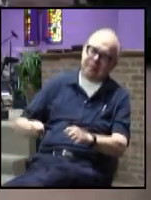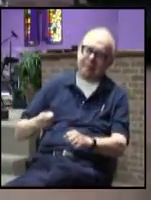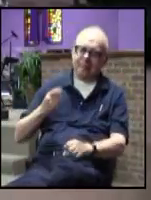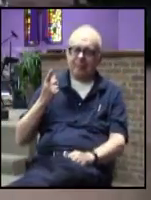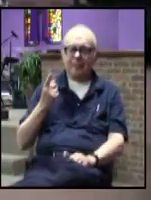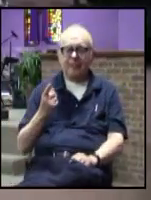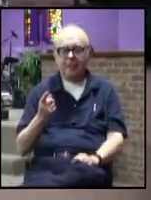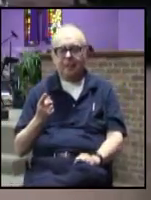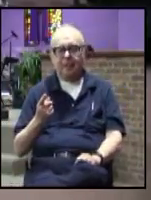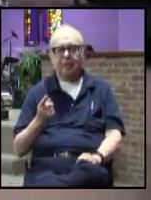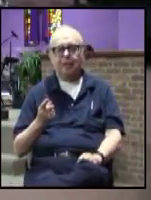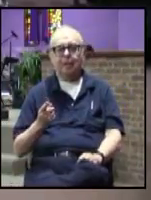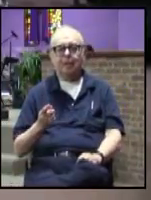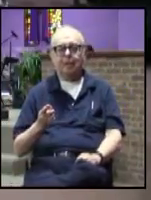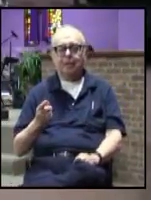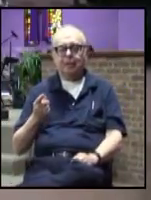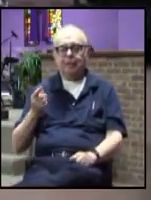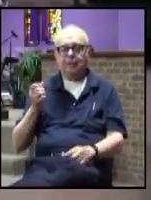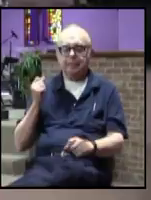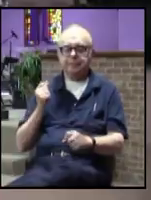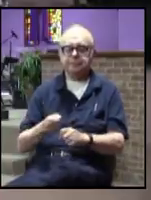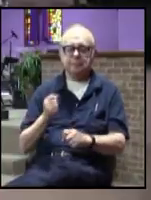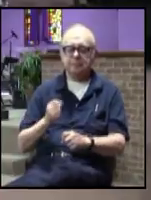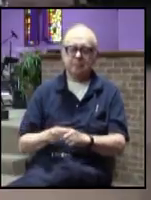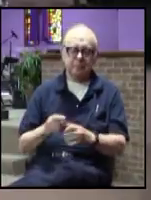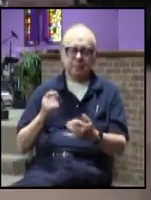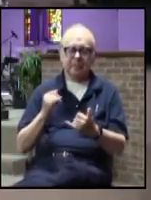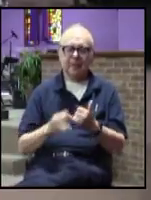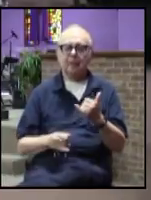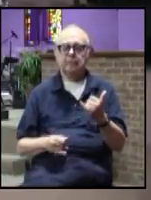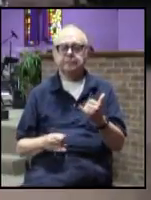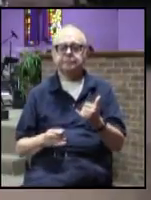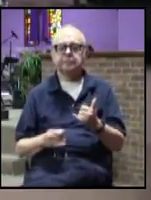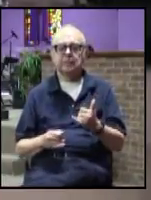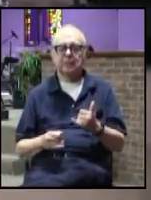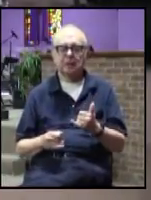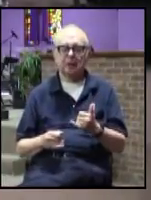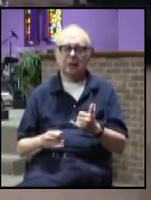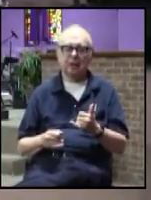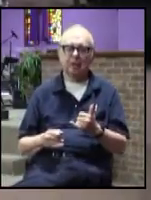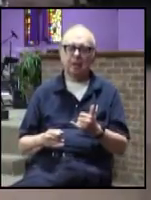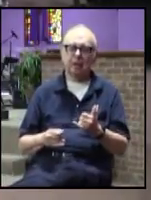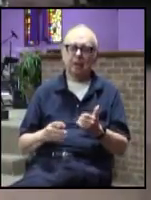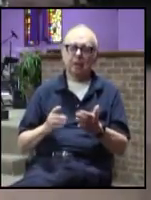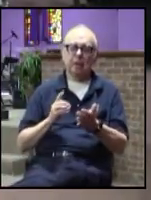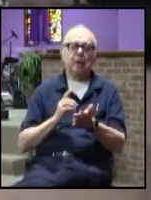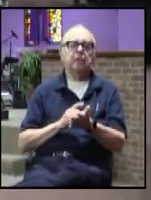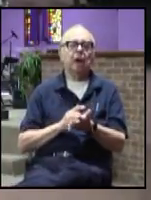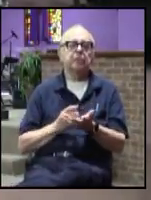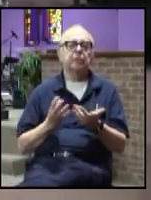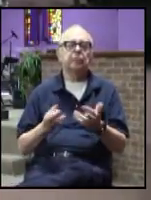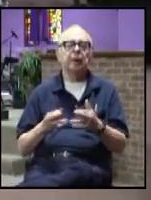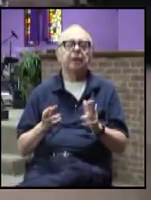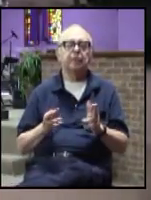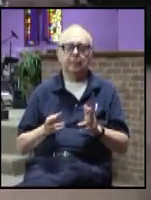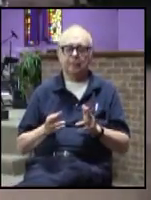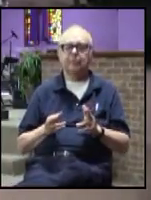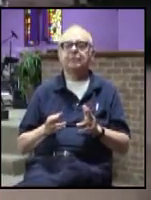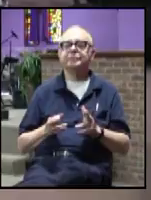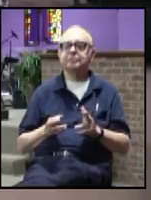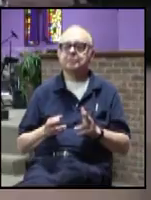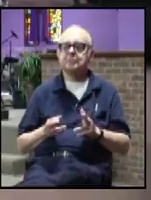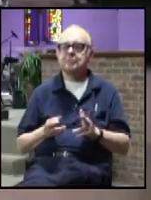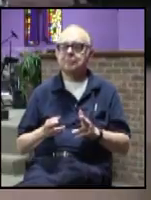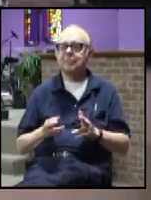And you realize you're trying to drive it into a knot. And last but not least, one of my pet peeves is doctors' waiting rooms.